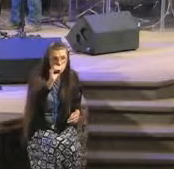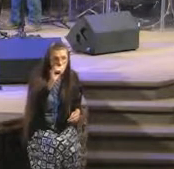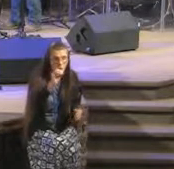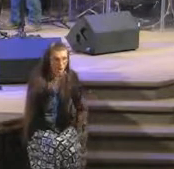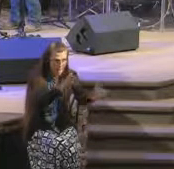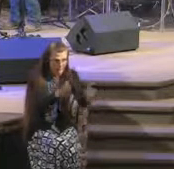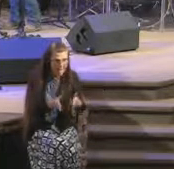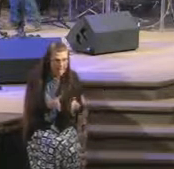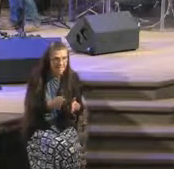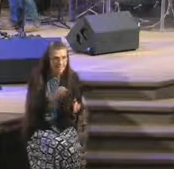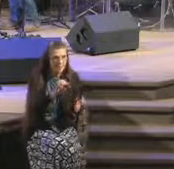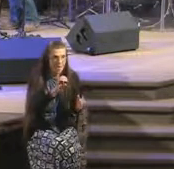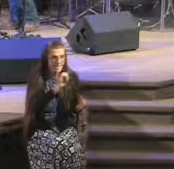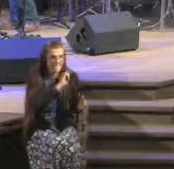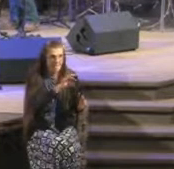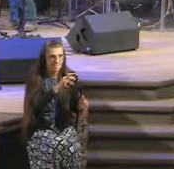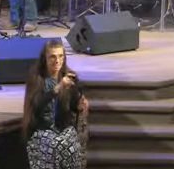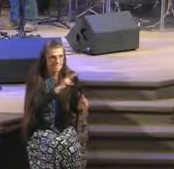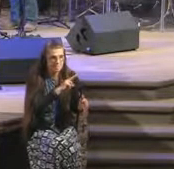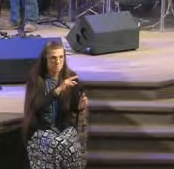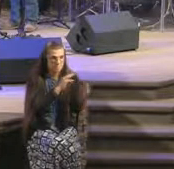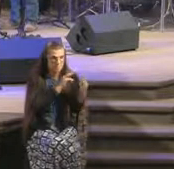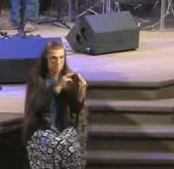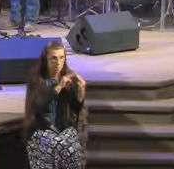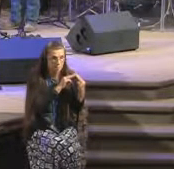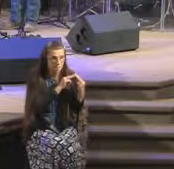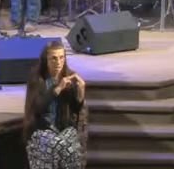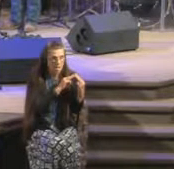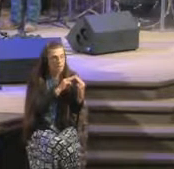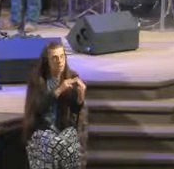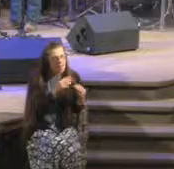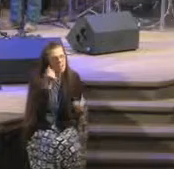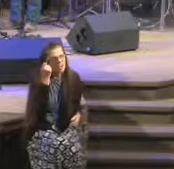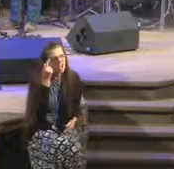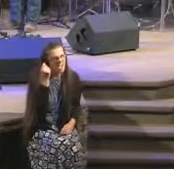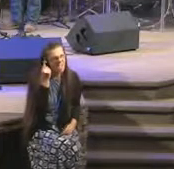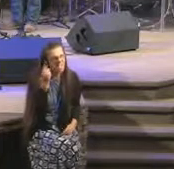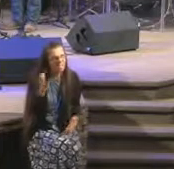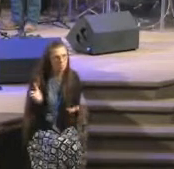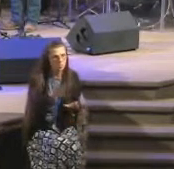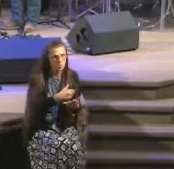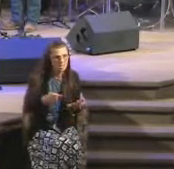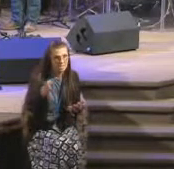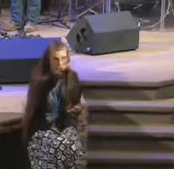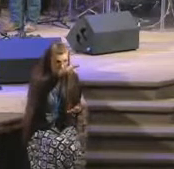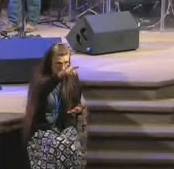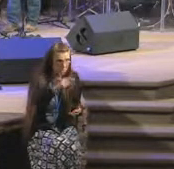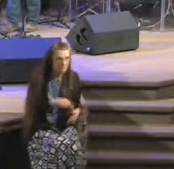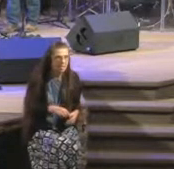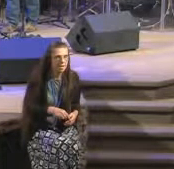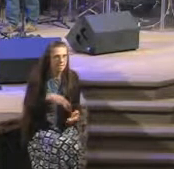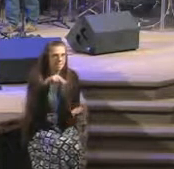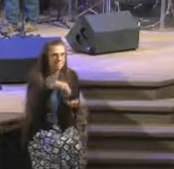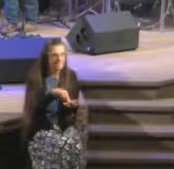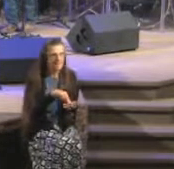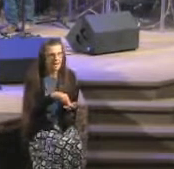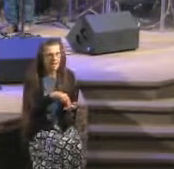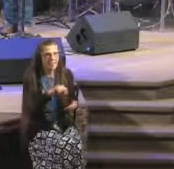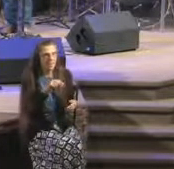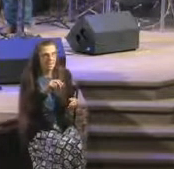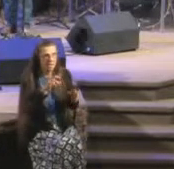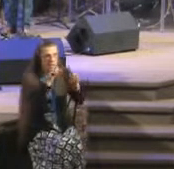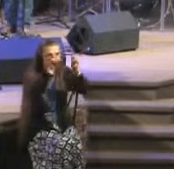evangelism. The average church in America, their idea of reaching out to their fellow man is standing at the door